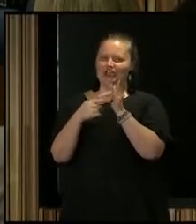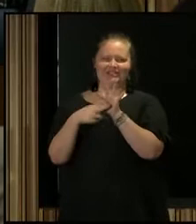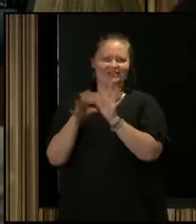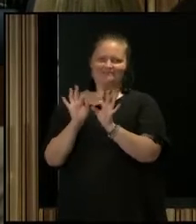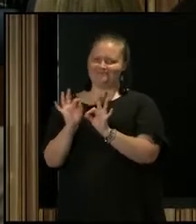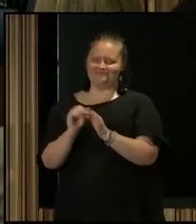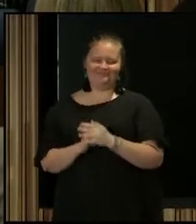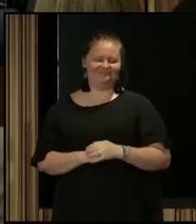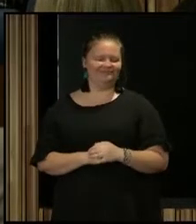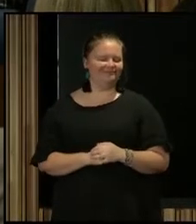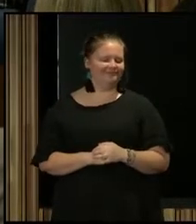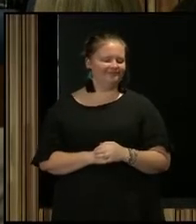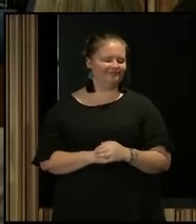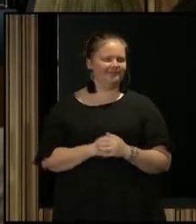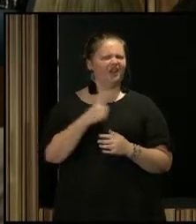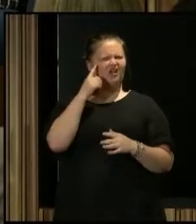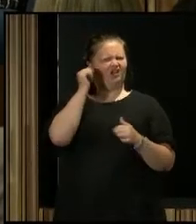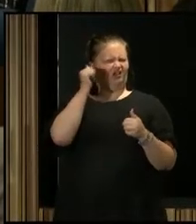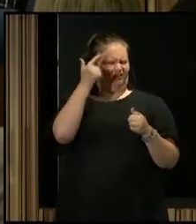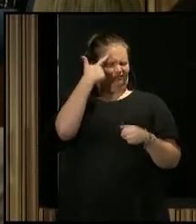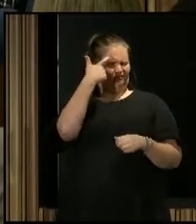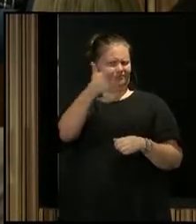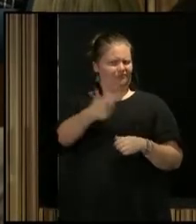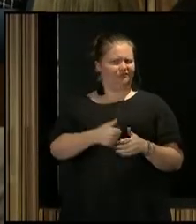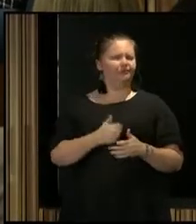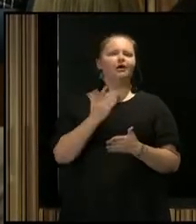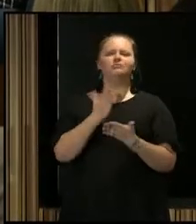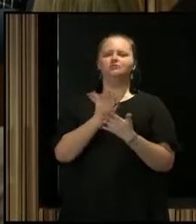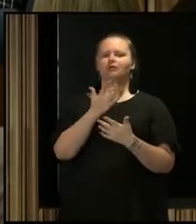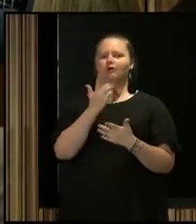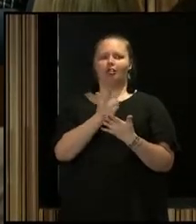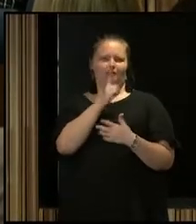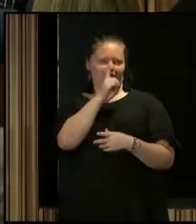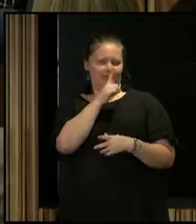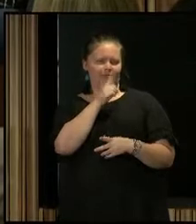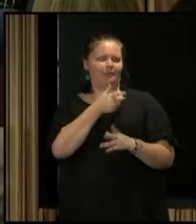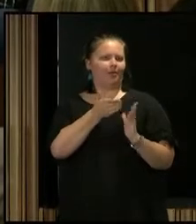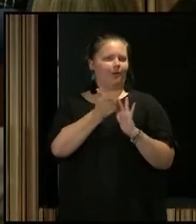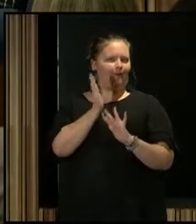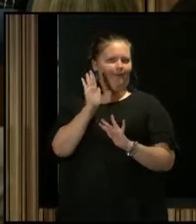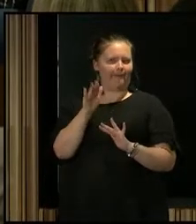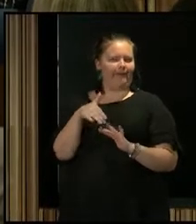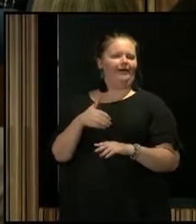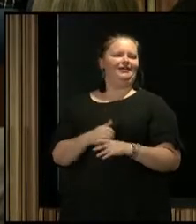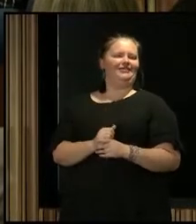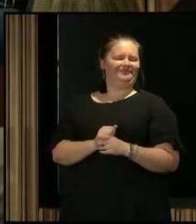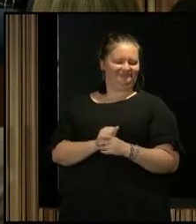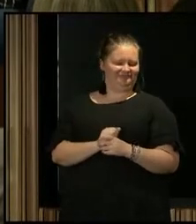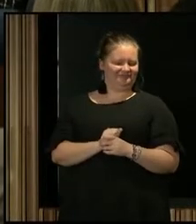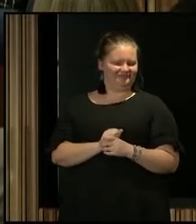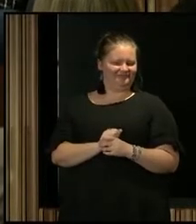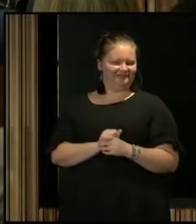Yeah. It's a lovely, yes, I still think that's a great idea. I'm sure there's lots of people here going home making their own. Get your own name though, you know. Yes.